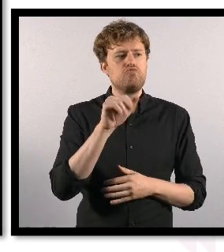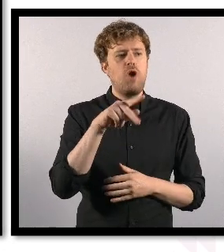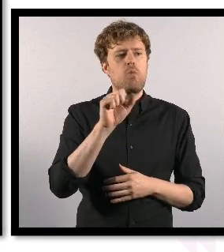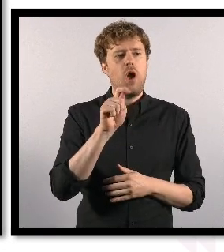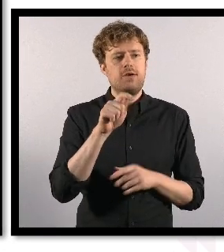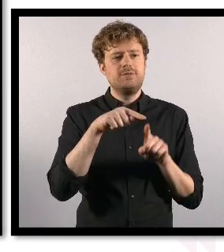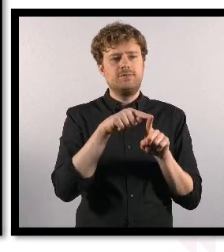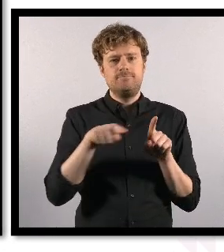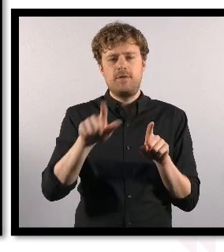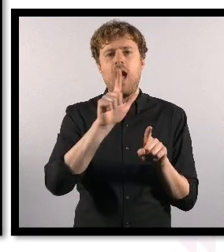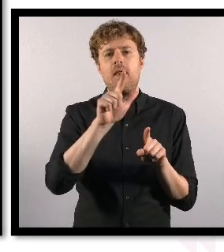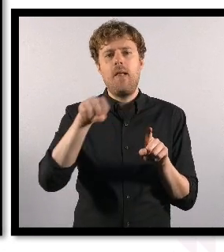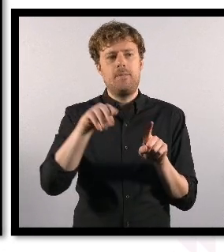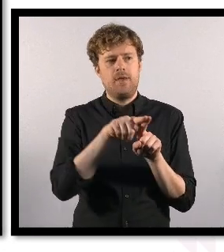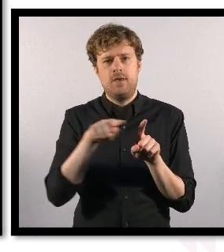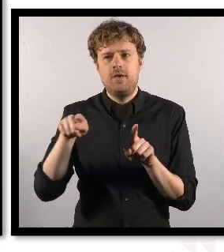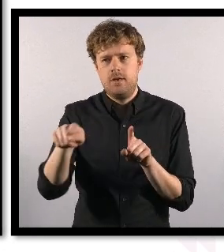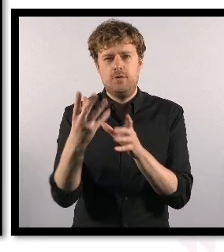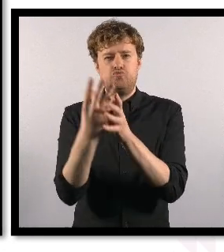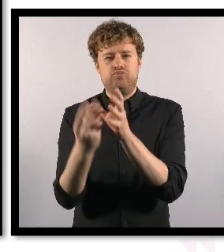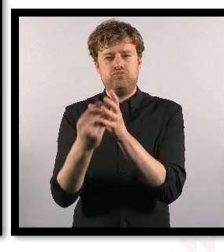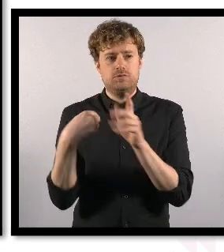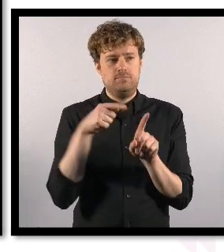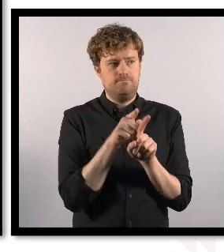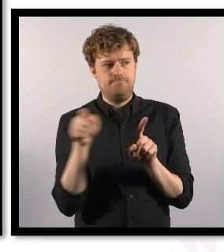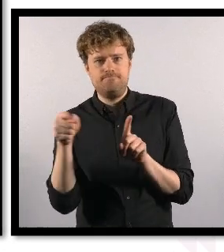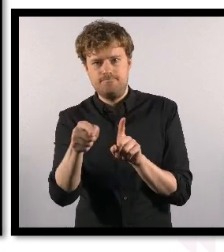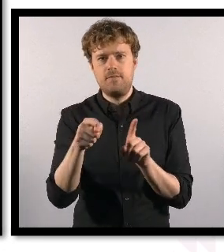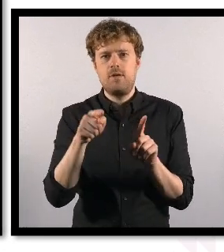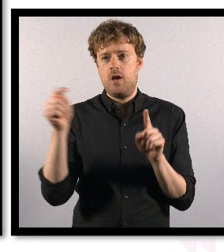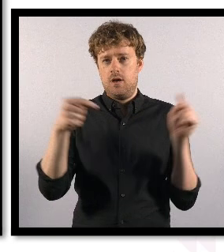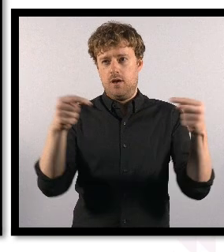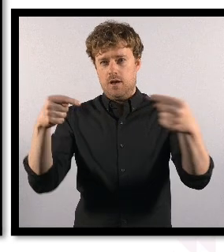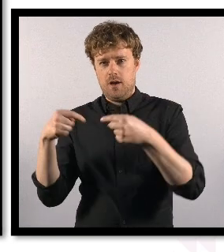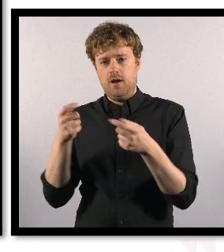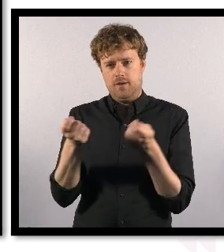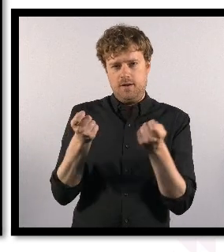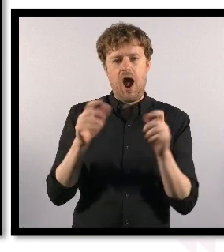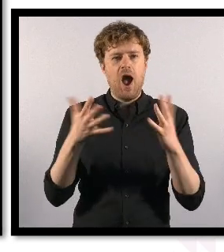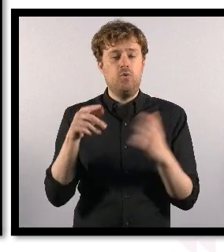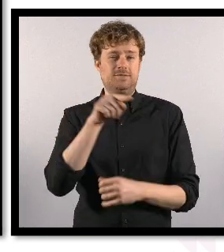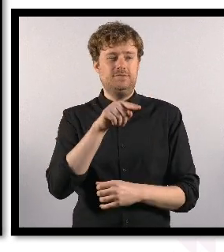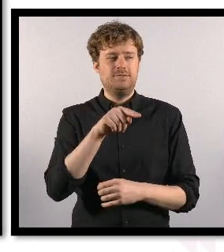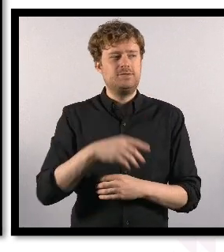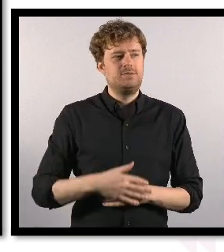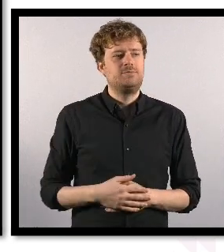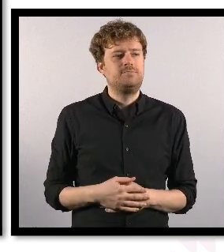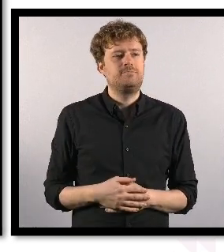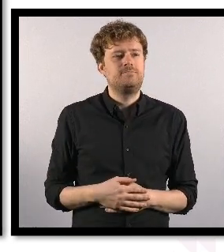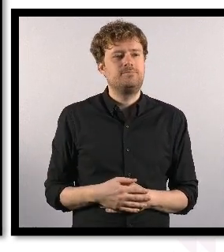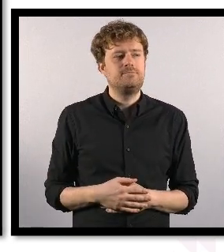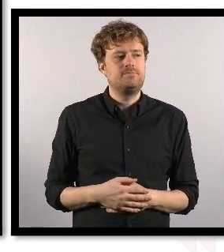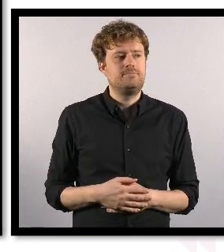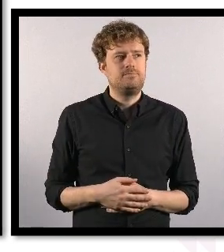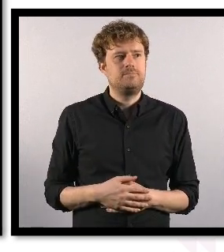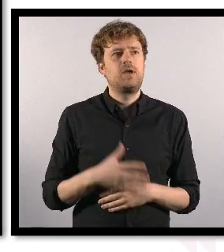we need a fully new model for fault-tolerant management. Why is that? AI agents don't fail in a traditional